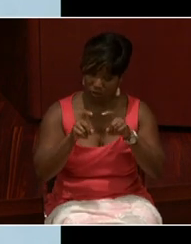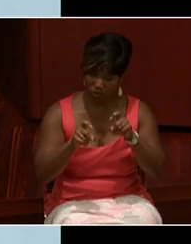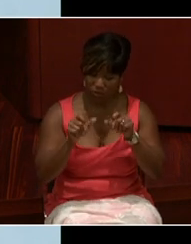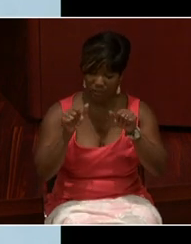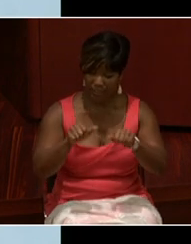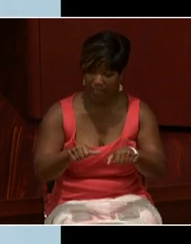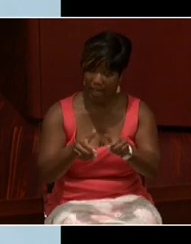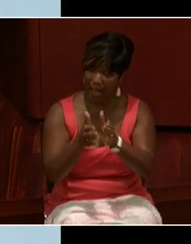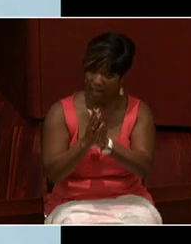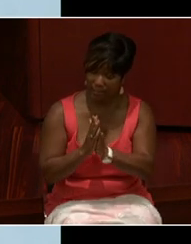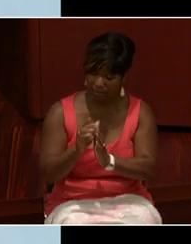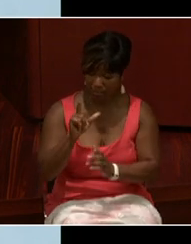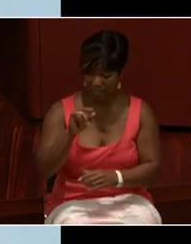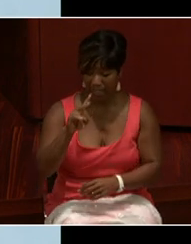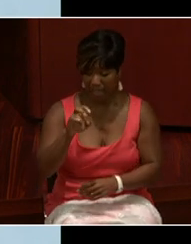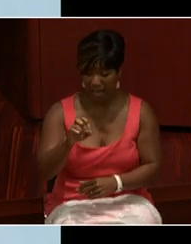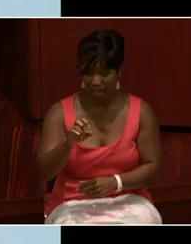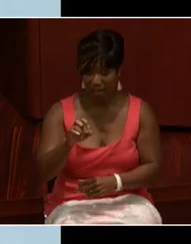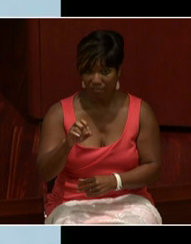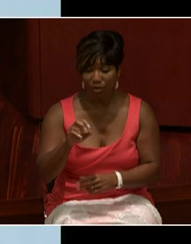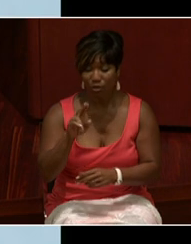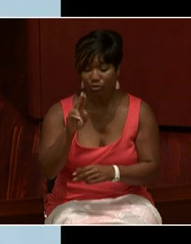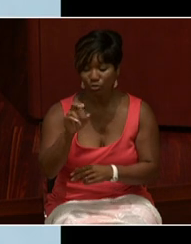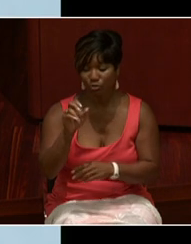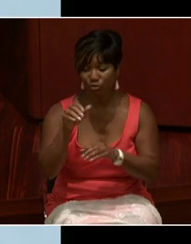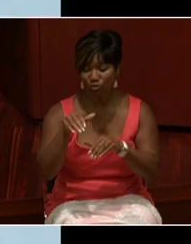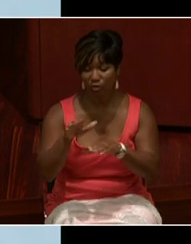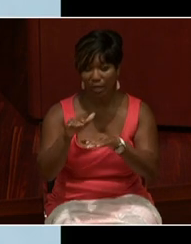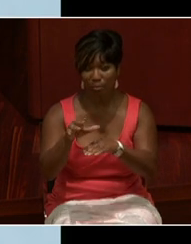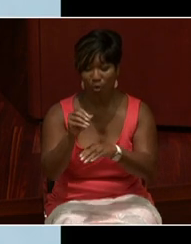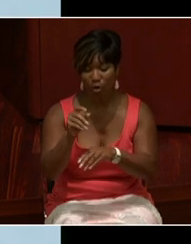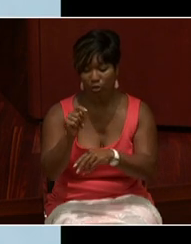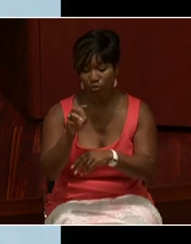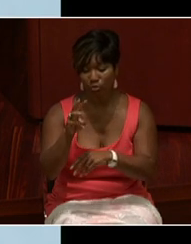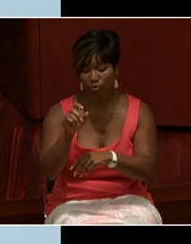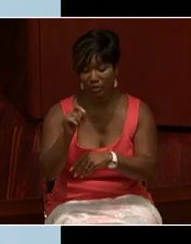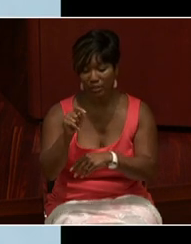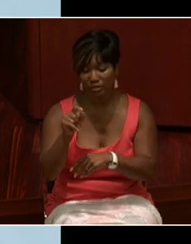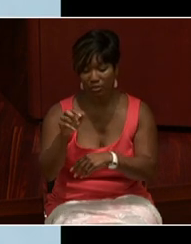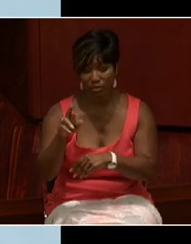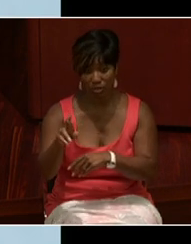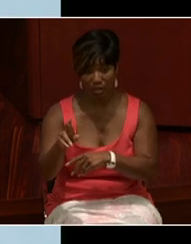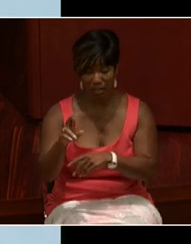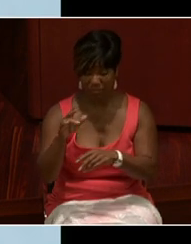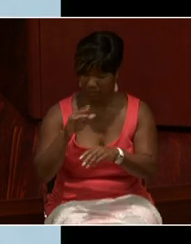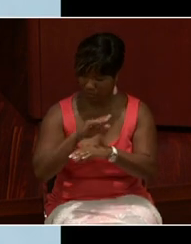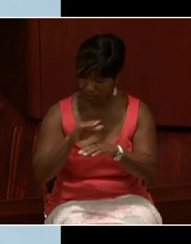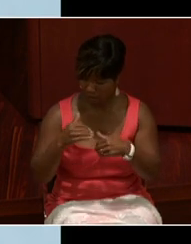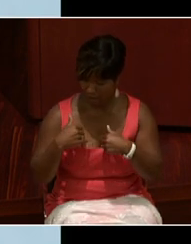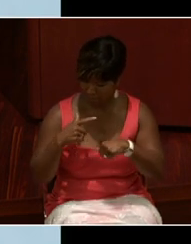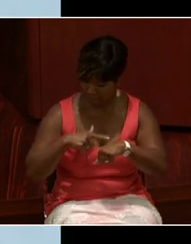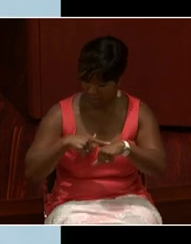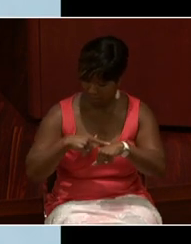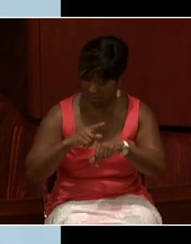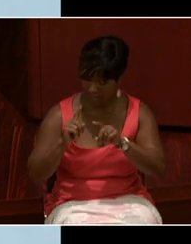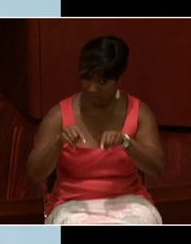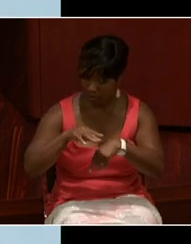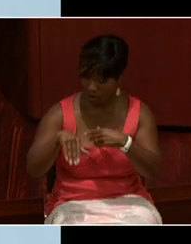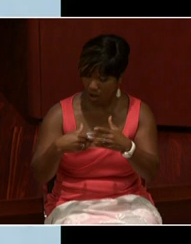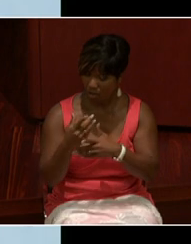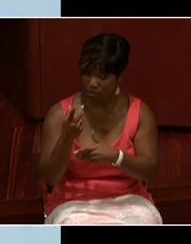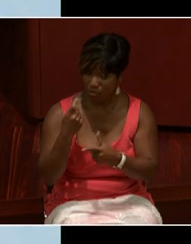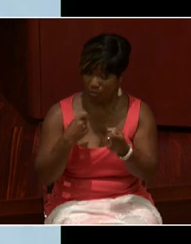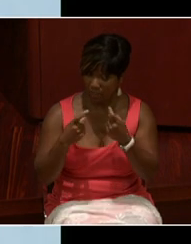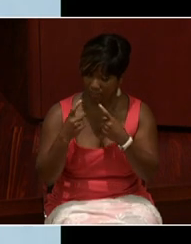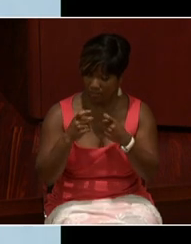at Ustream or on Twitter. If he does not have time to answer all of the questions you've submitted, please feel free to direct